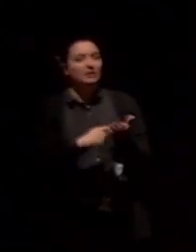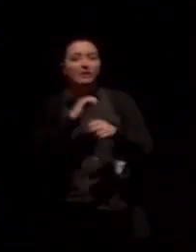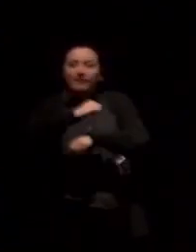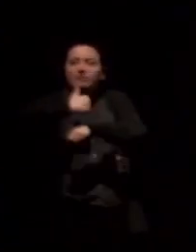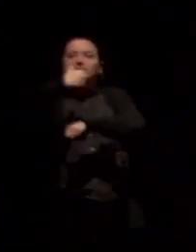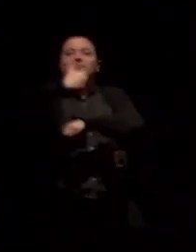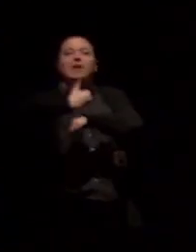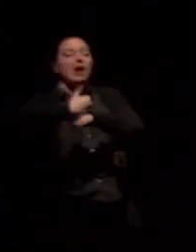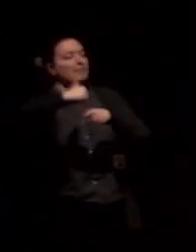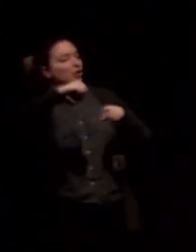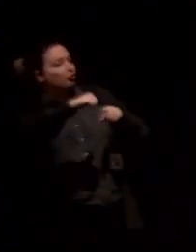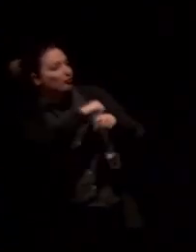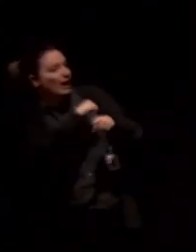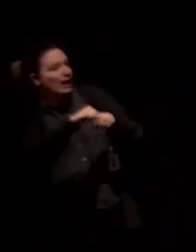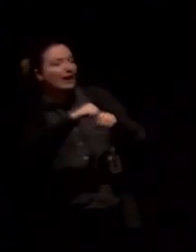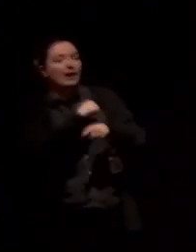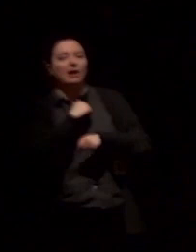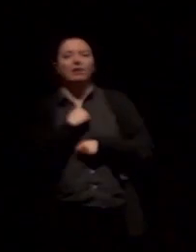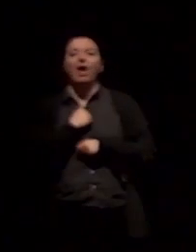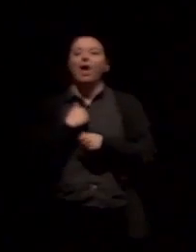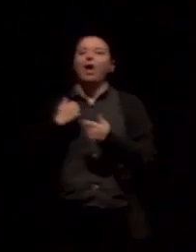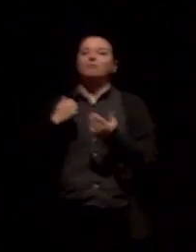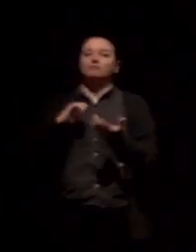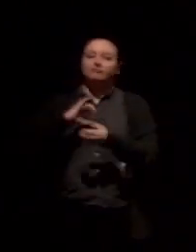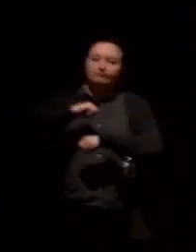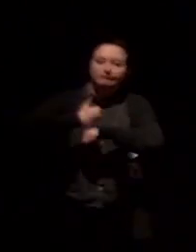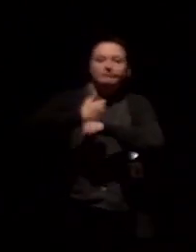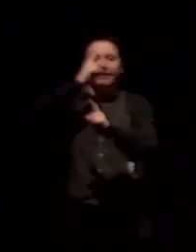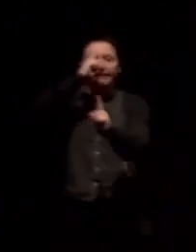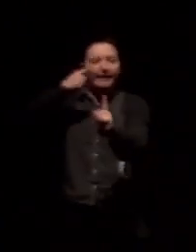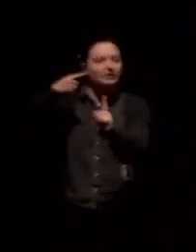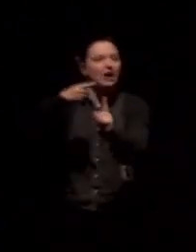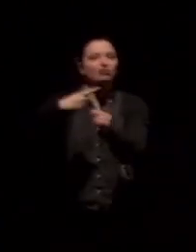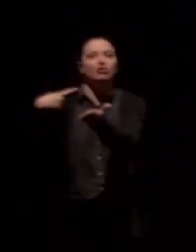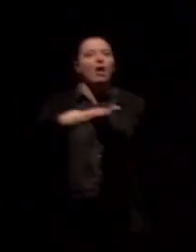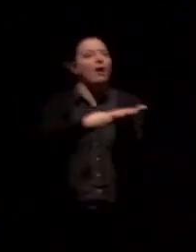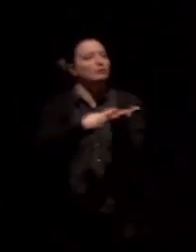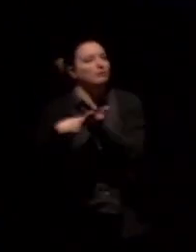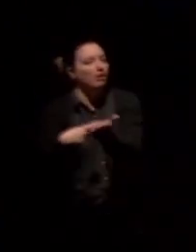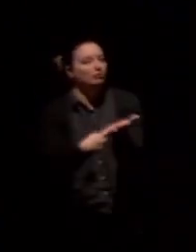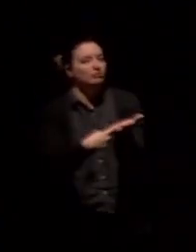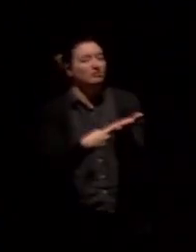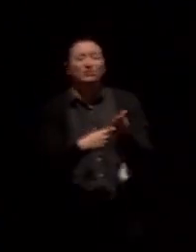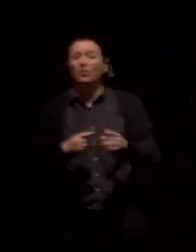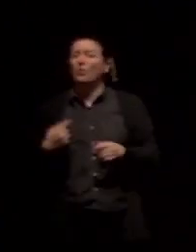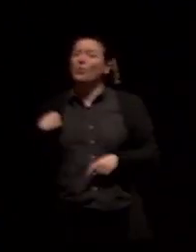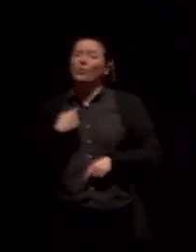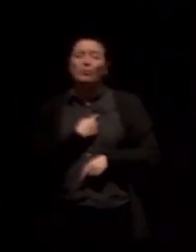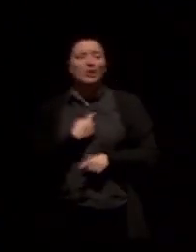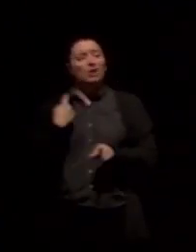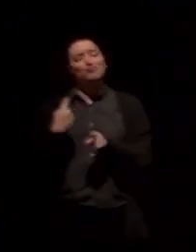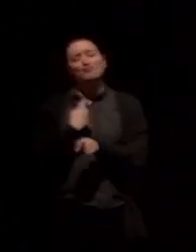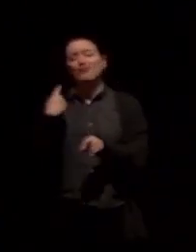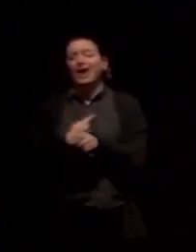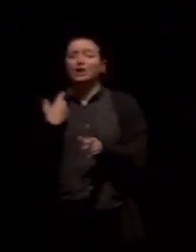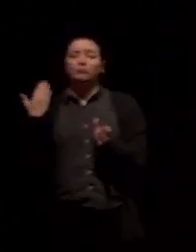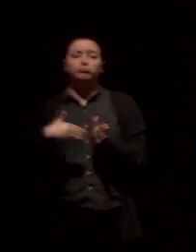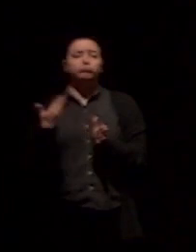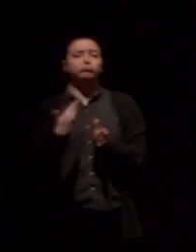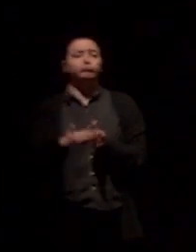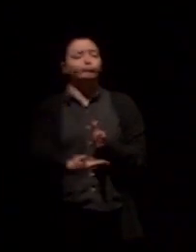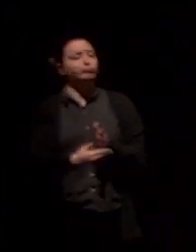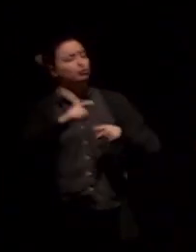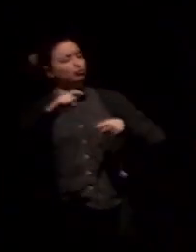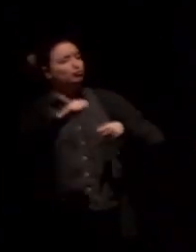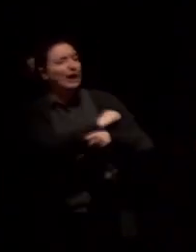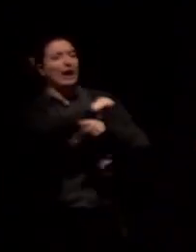and conversations to have that work. So we train our staff regularly on trauma-informed care because it's